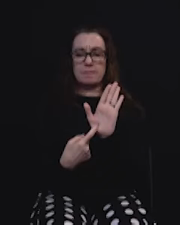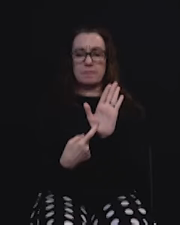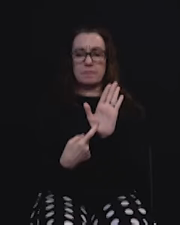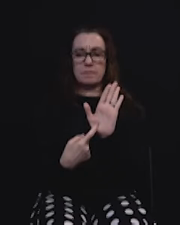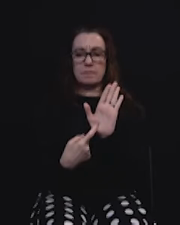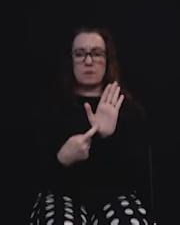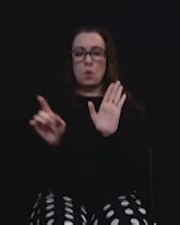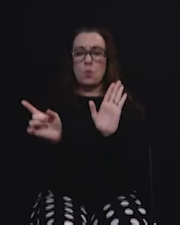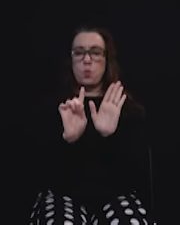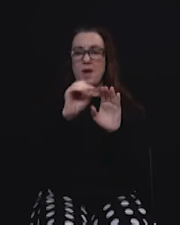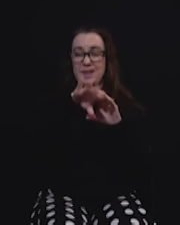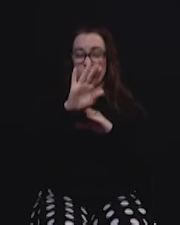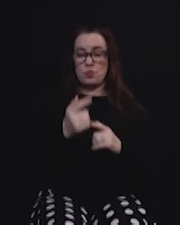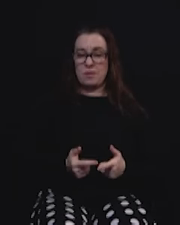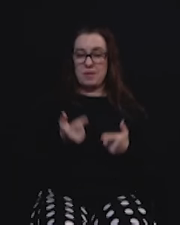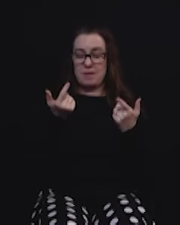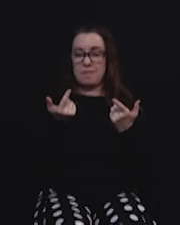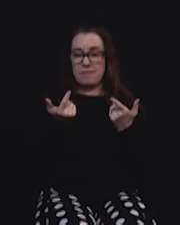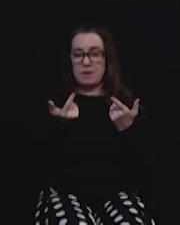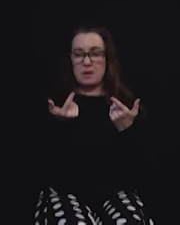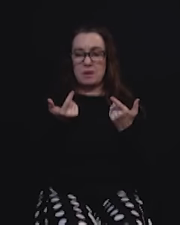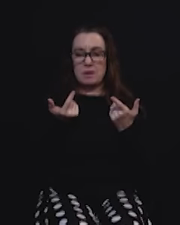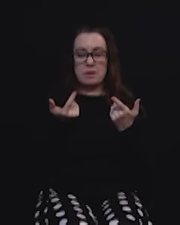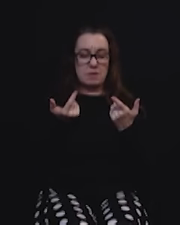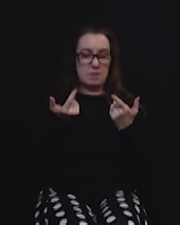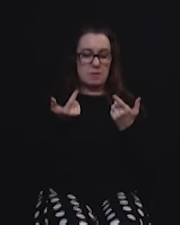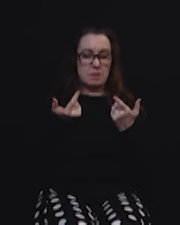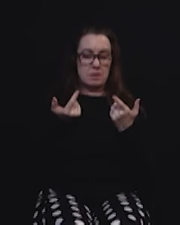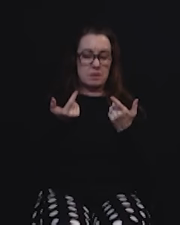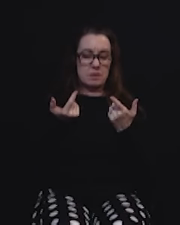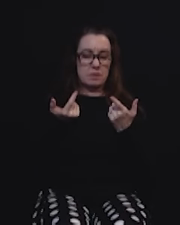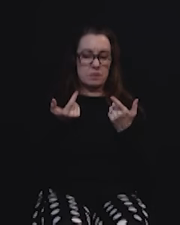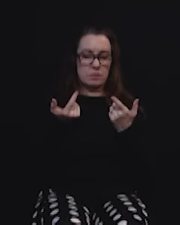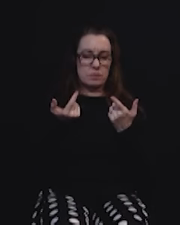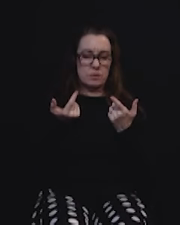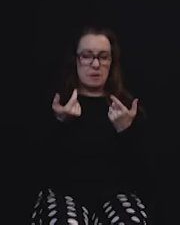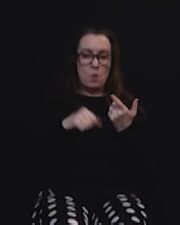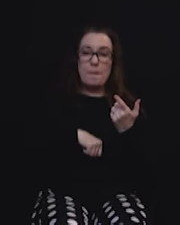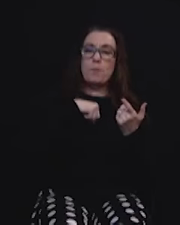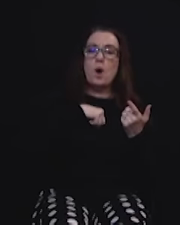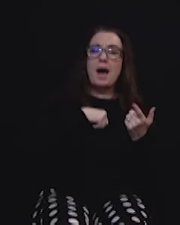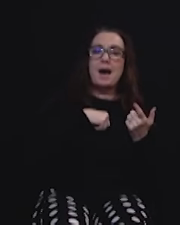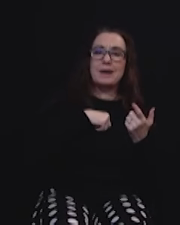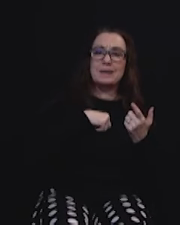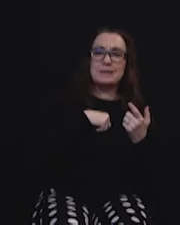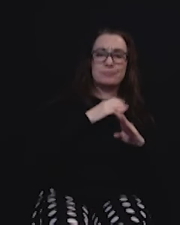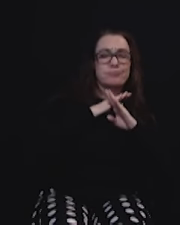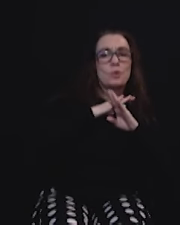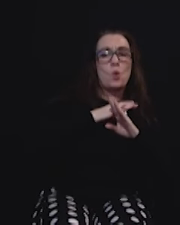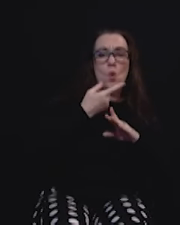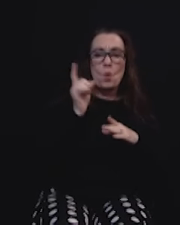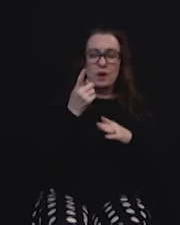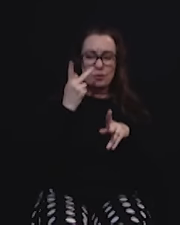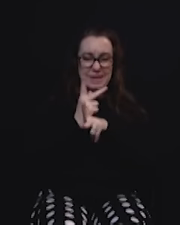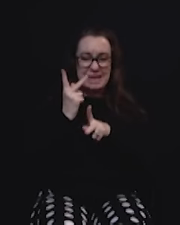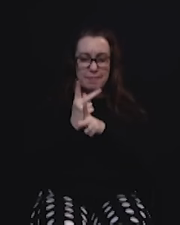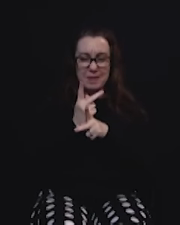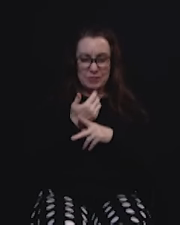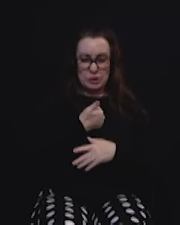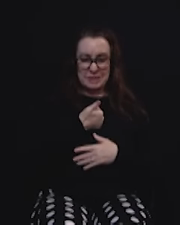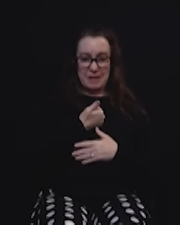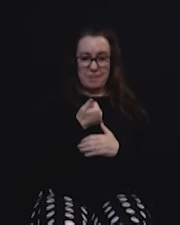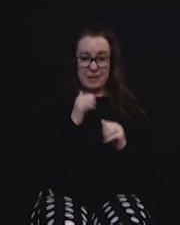where in your life pride is holding you back. Where are you keeping yourself from walking more fully in the